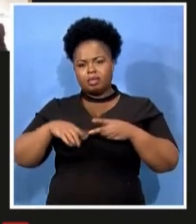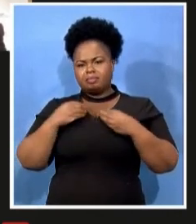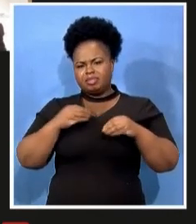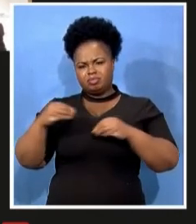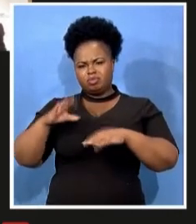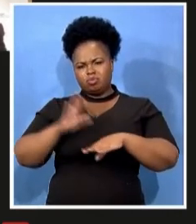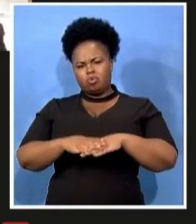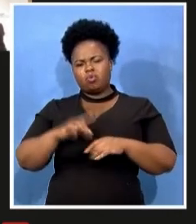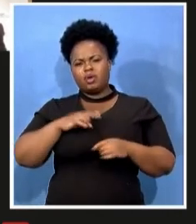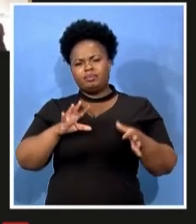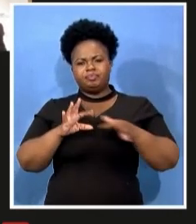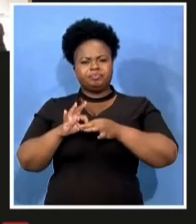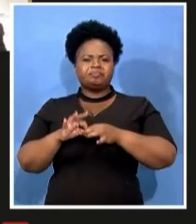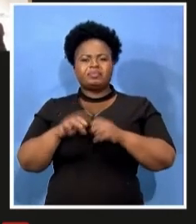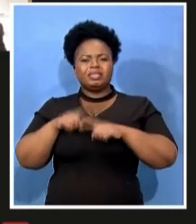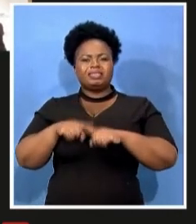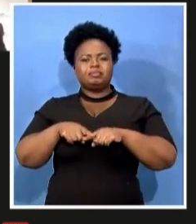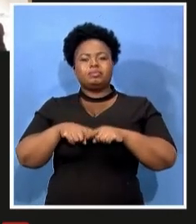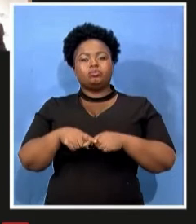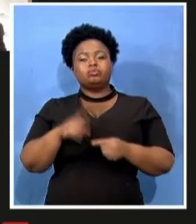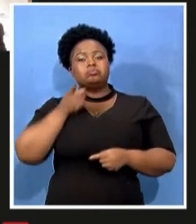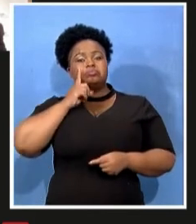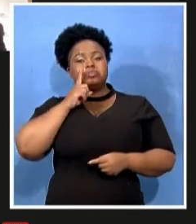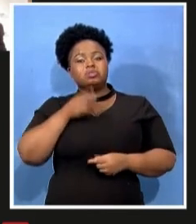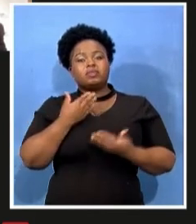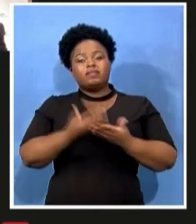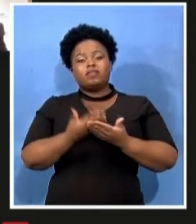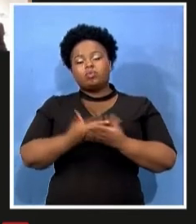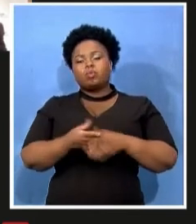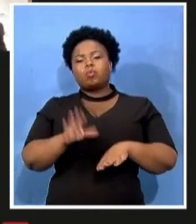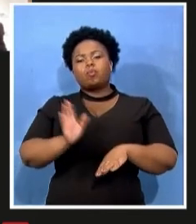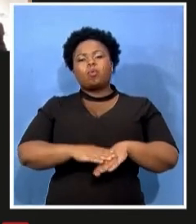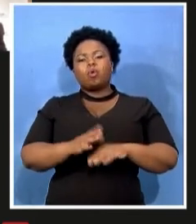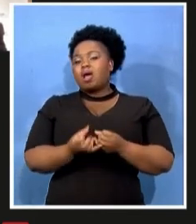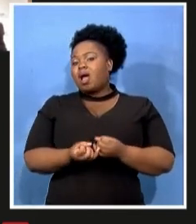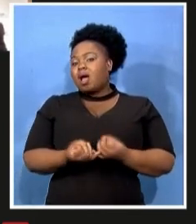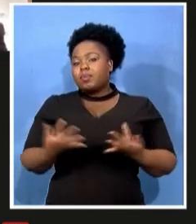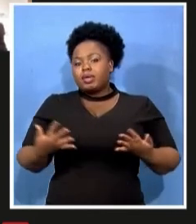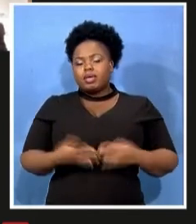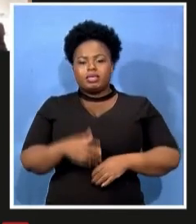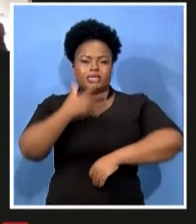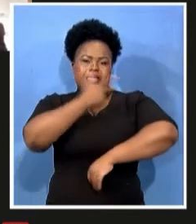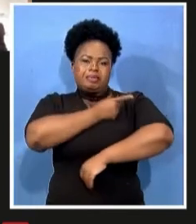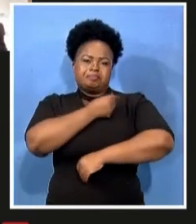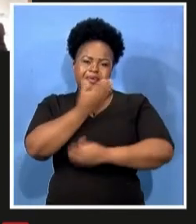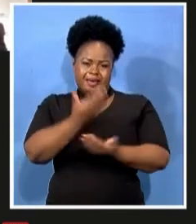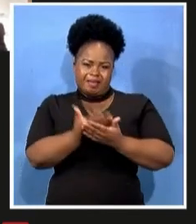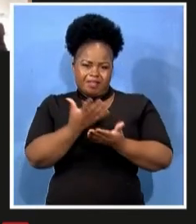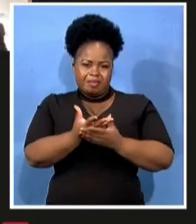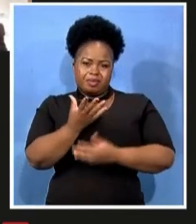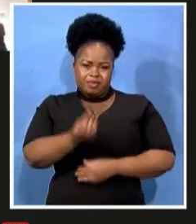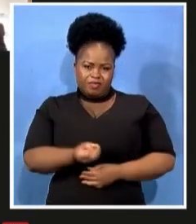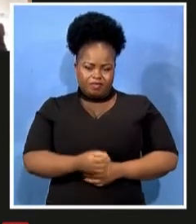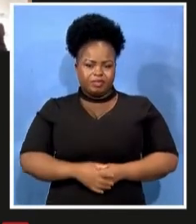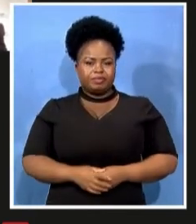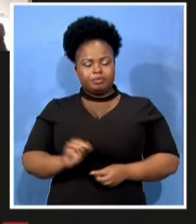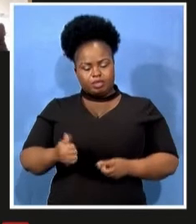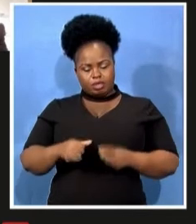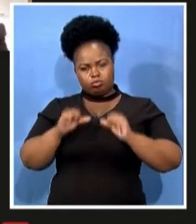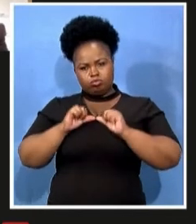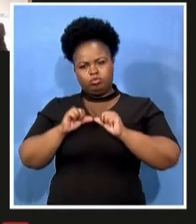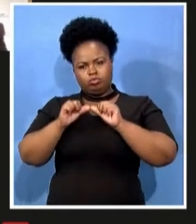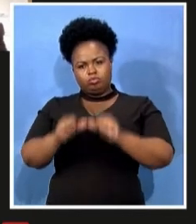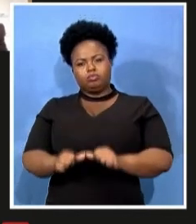more quantities of vaccine. And then after that, this becomes a continuous vaccination that will